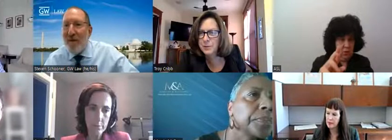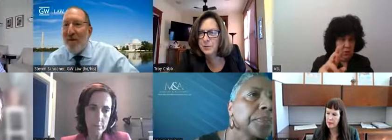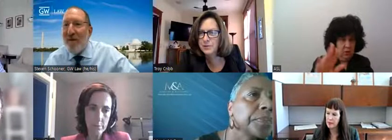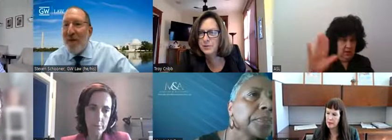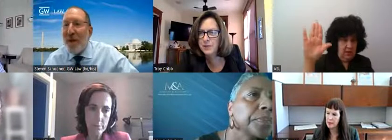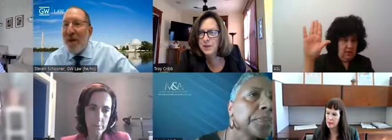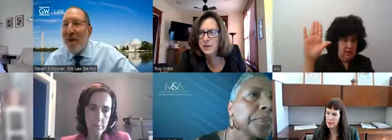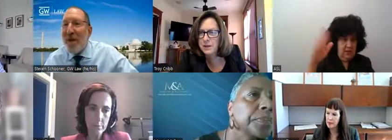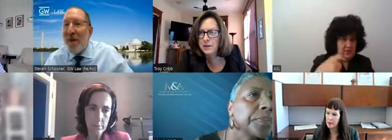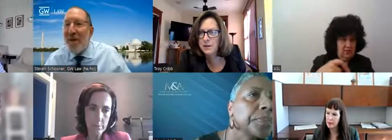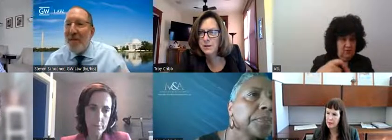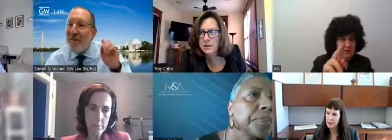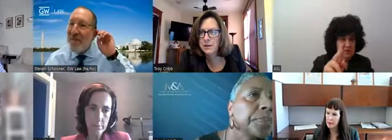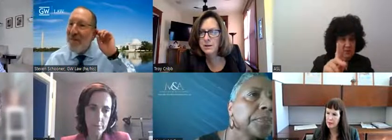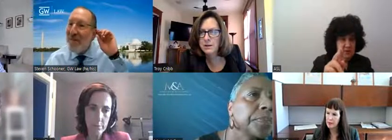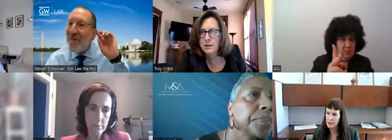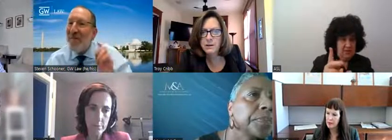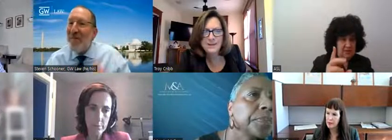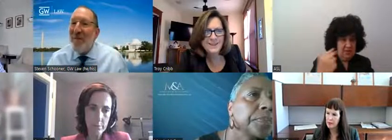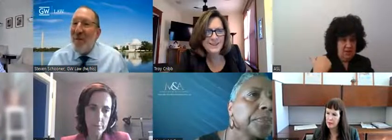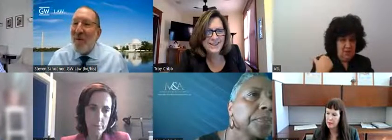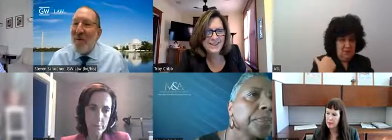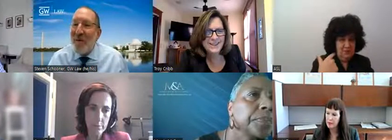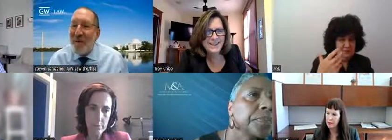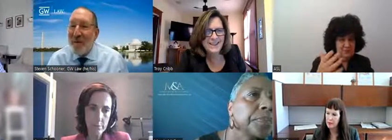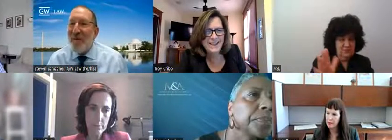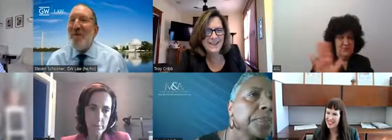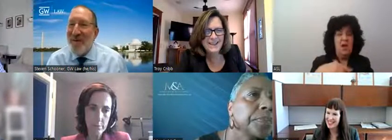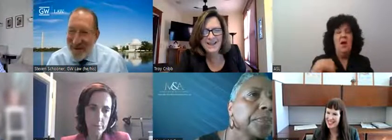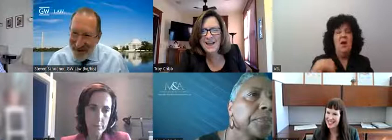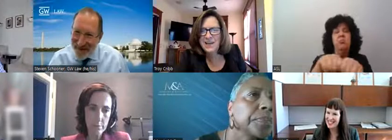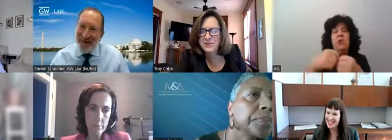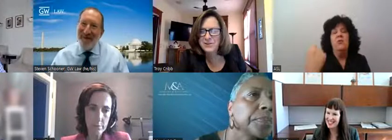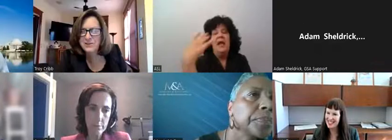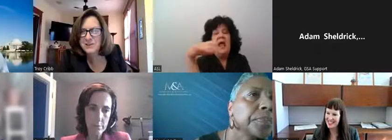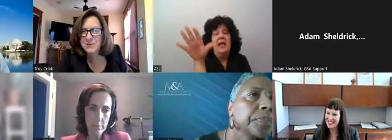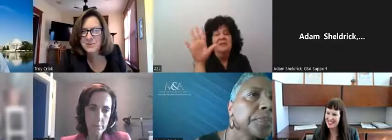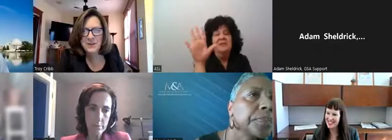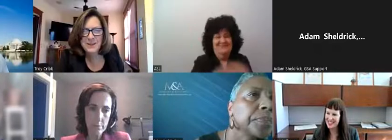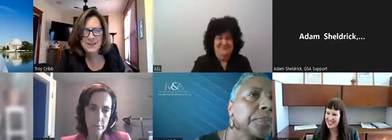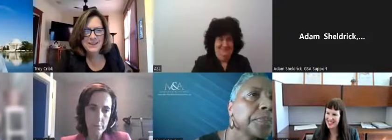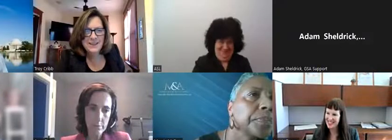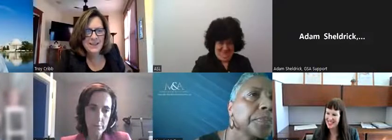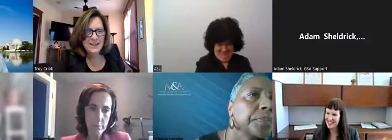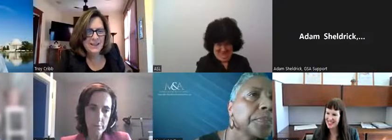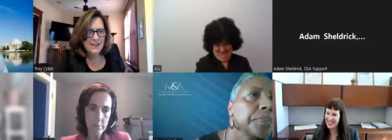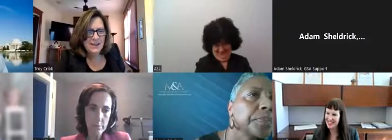a couple of minutes ago? It's just a broken hand. I'll lower it. I do that all the time.